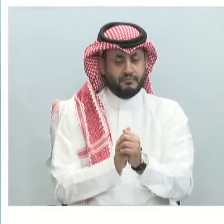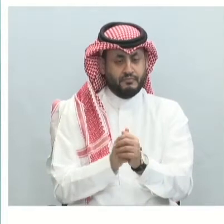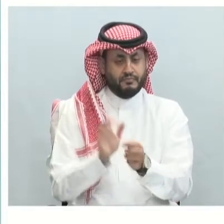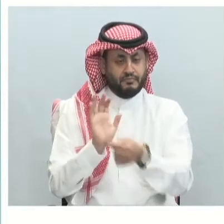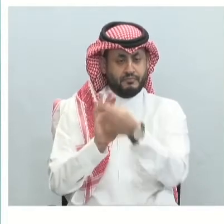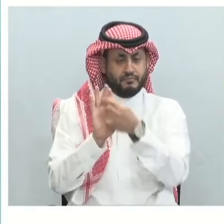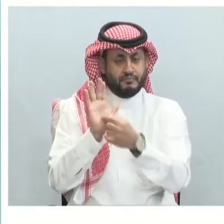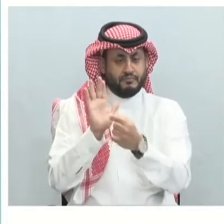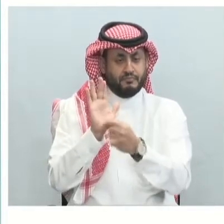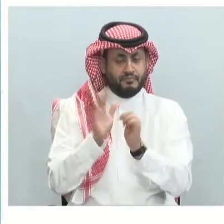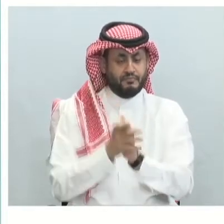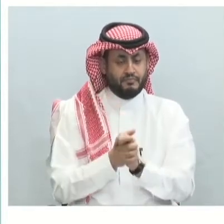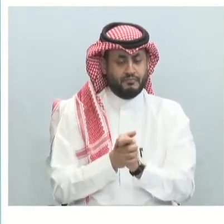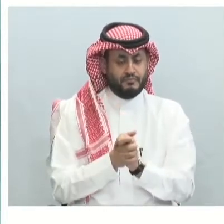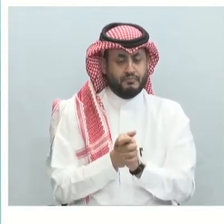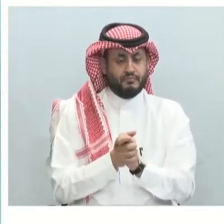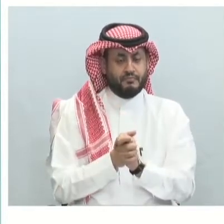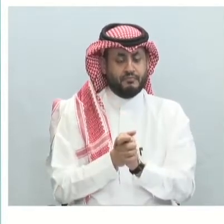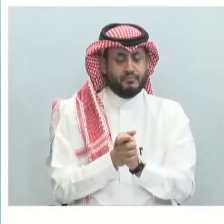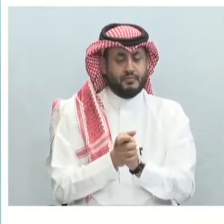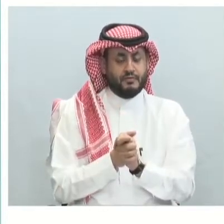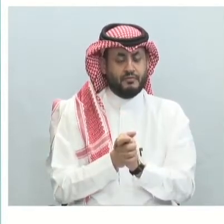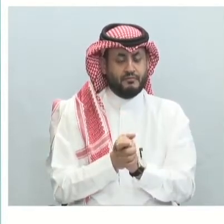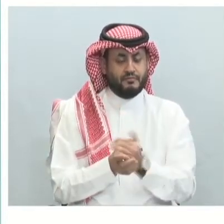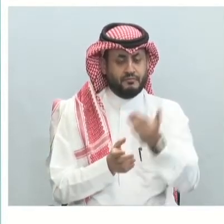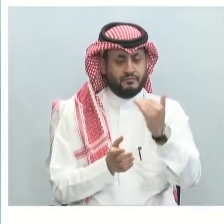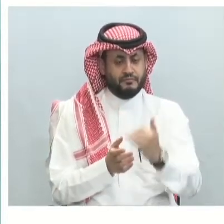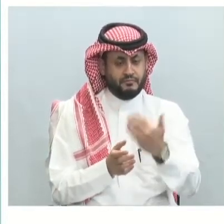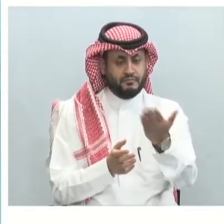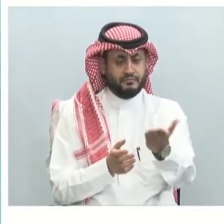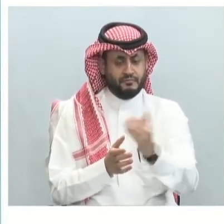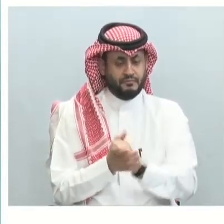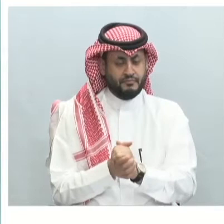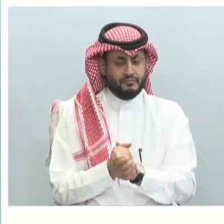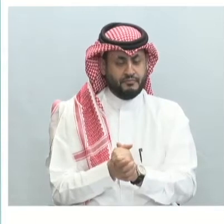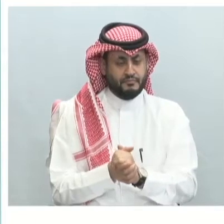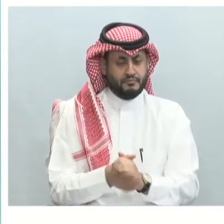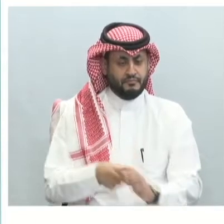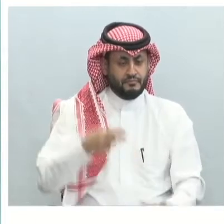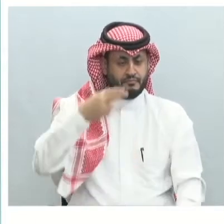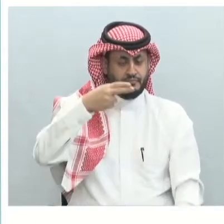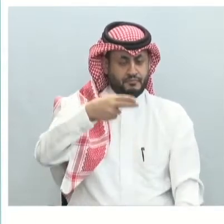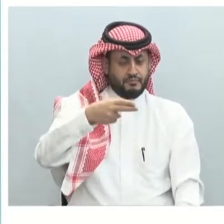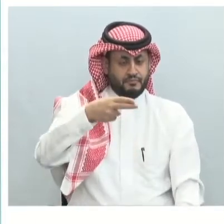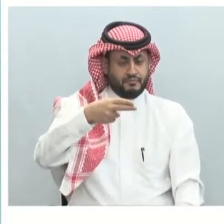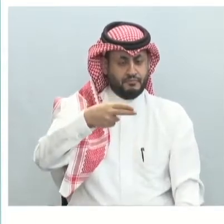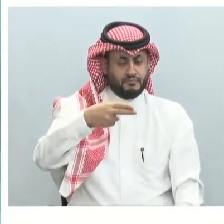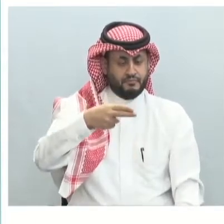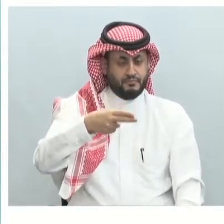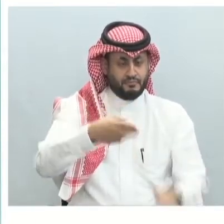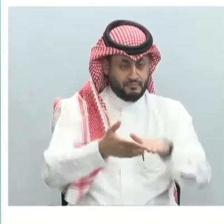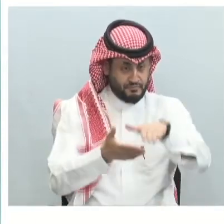okay, then we have a question mark, okay? After that, the boy says what? He is watching TV. So, let's start